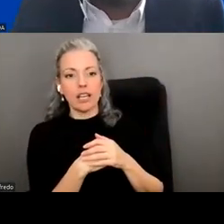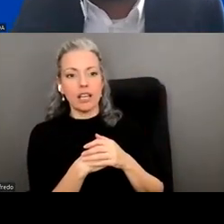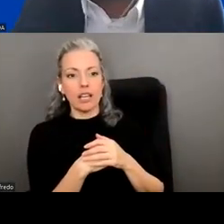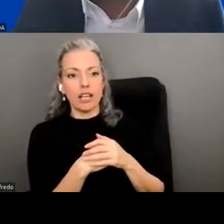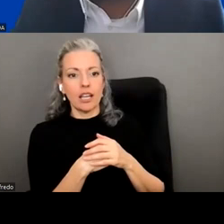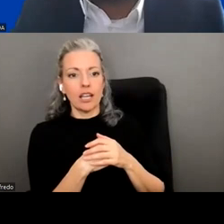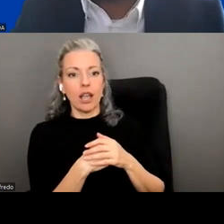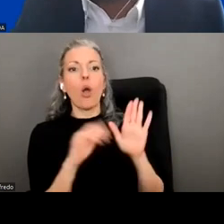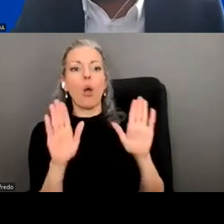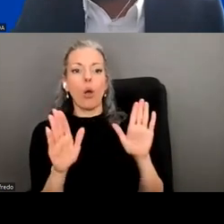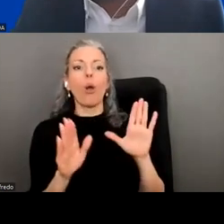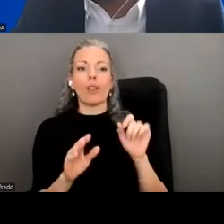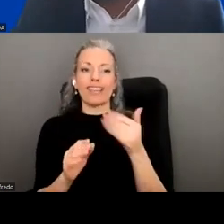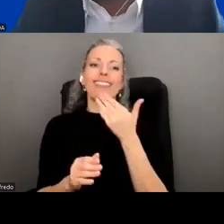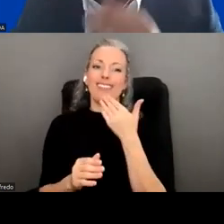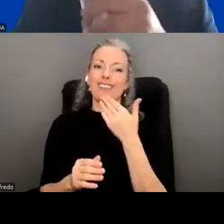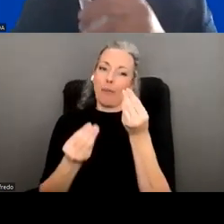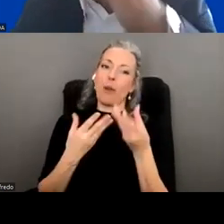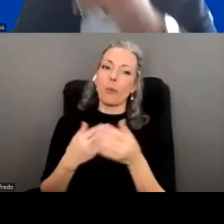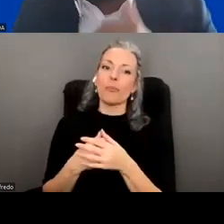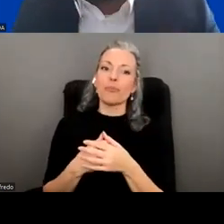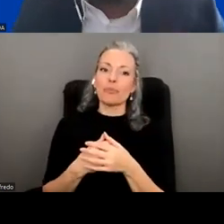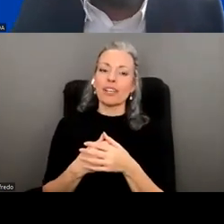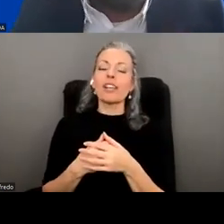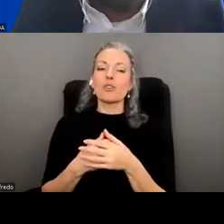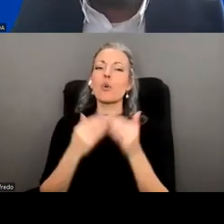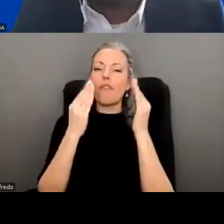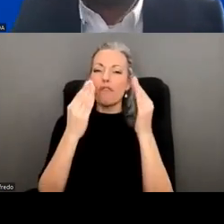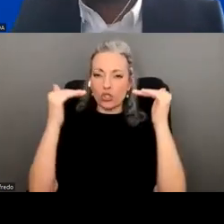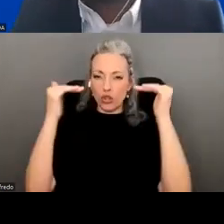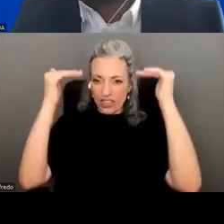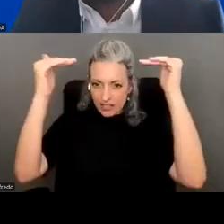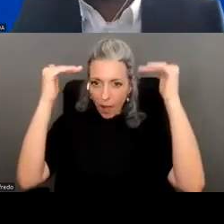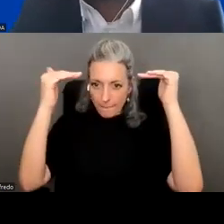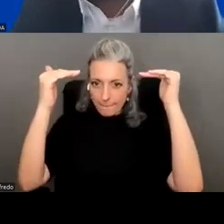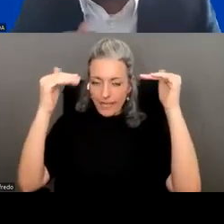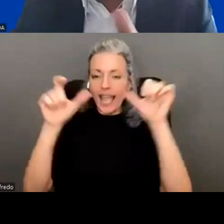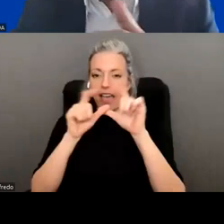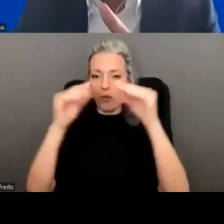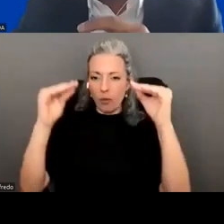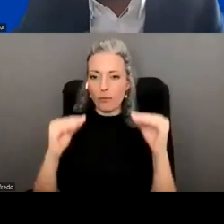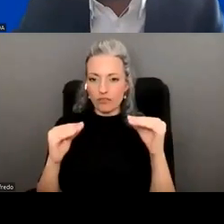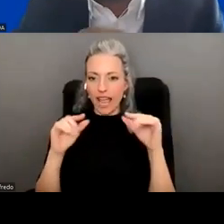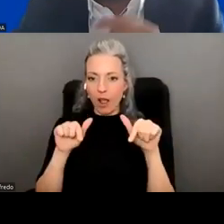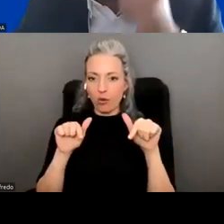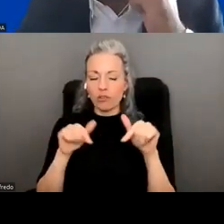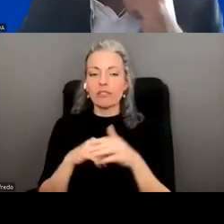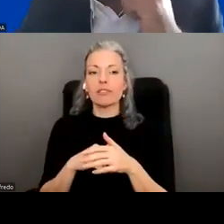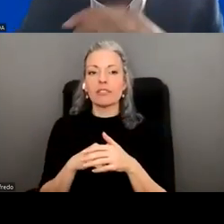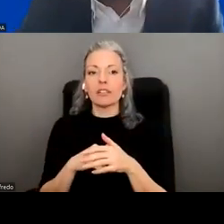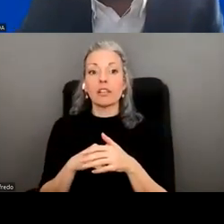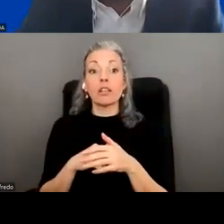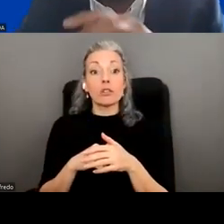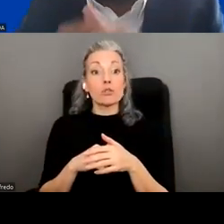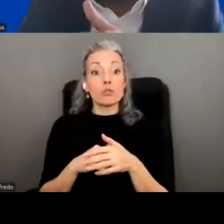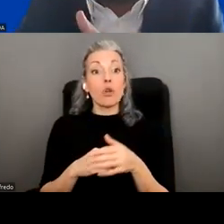right. Okay. No, thank you for that. Let's focus on this top ribbon, then I'll scroll down. So So sorry, the measure that we're using here